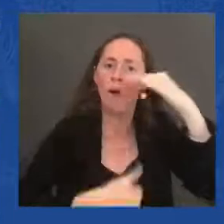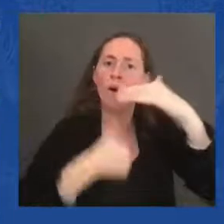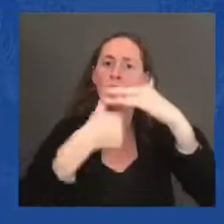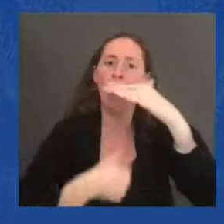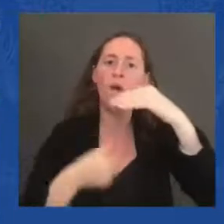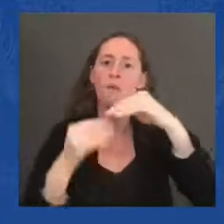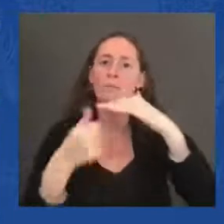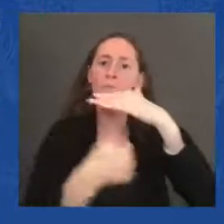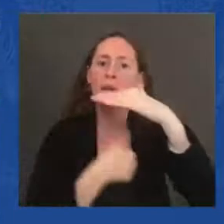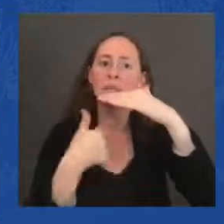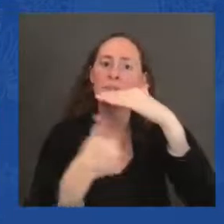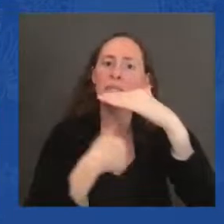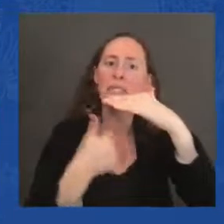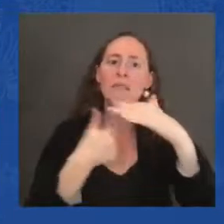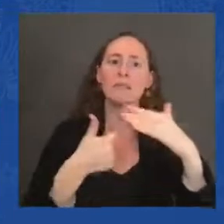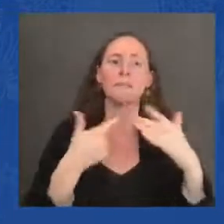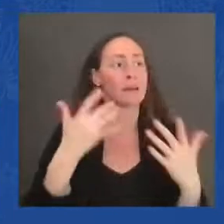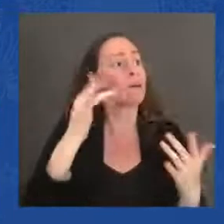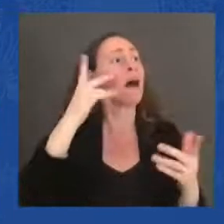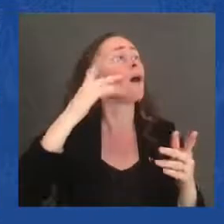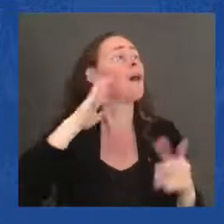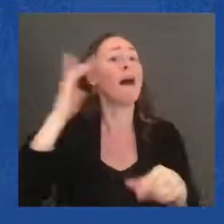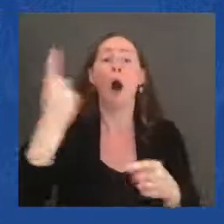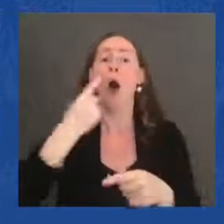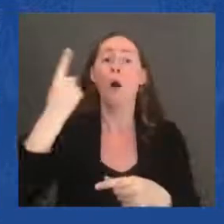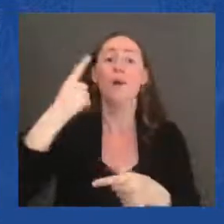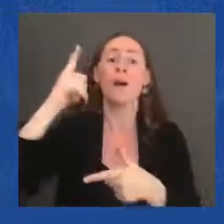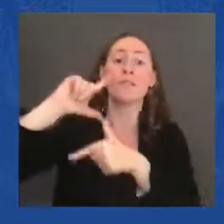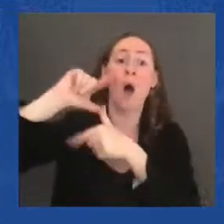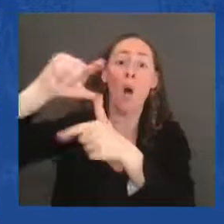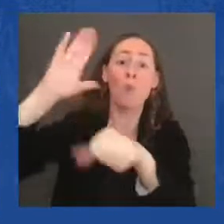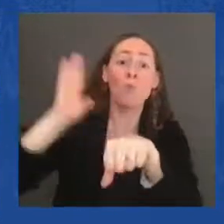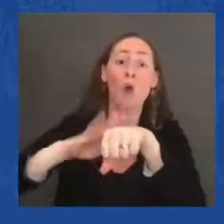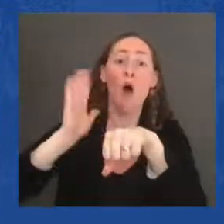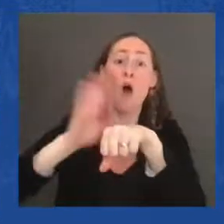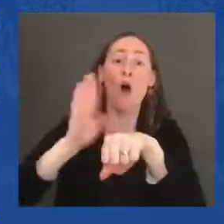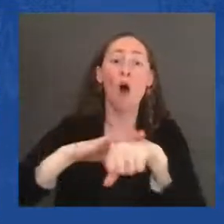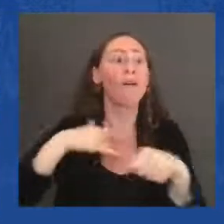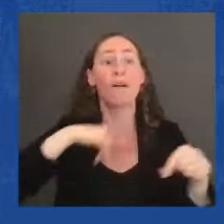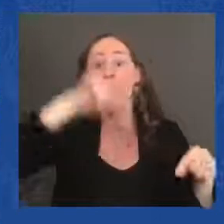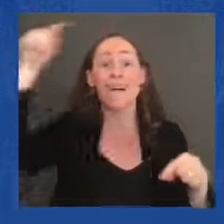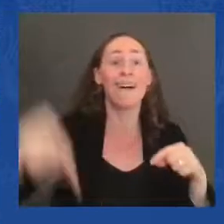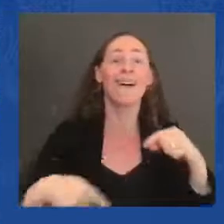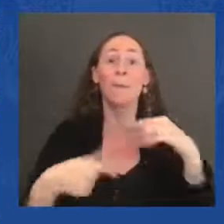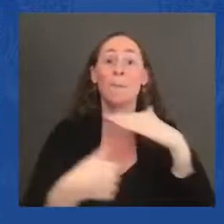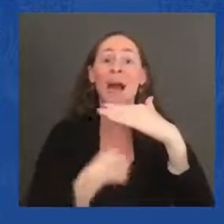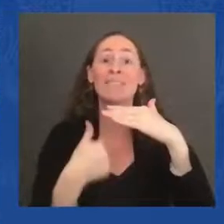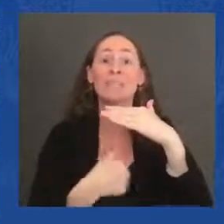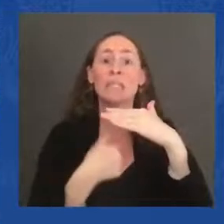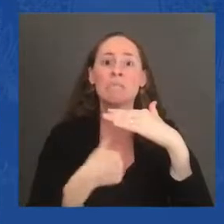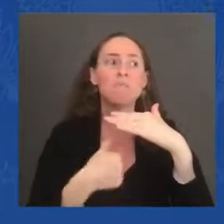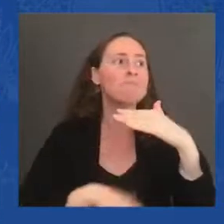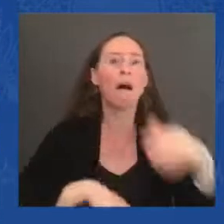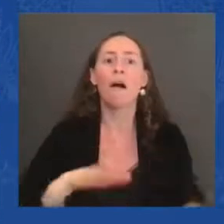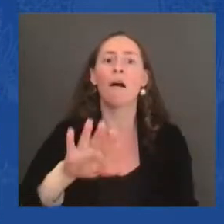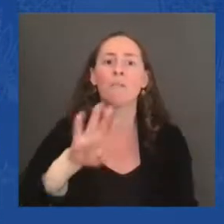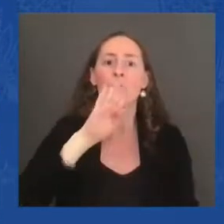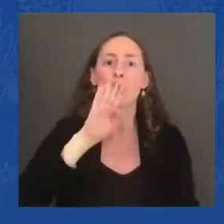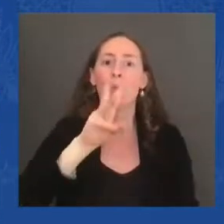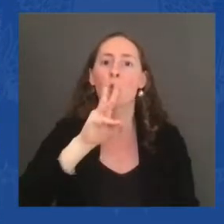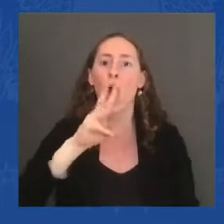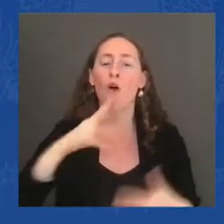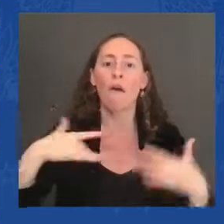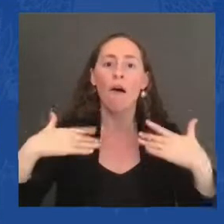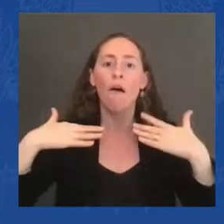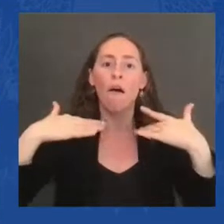ceiling, can't get out, people dying. So I guess, to state the obvious, you all are incredible